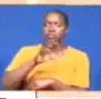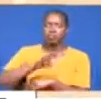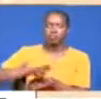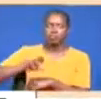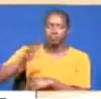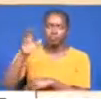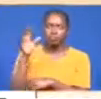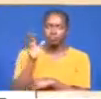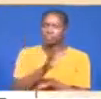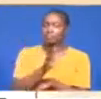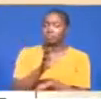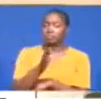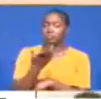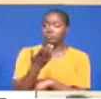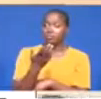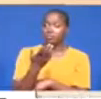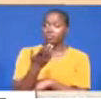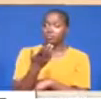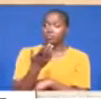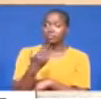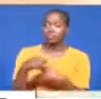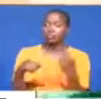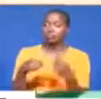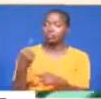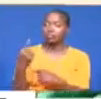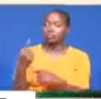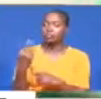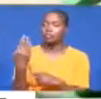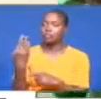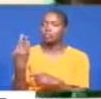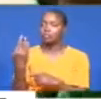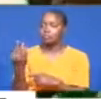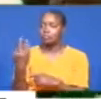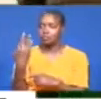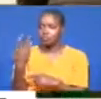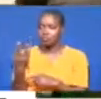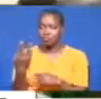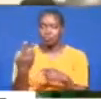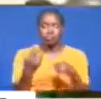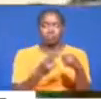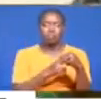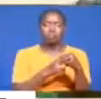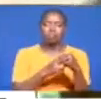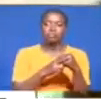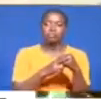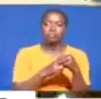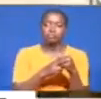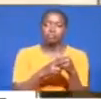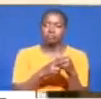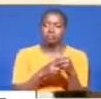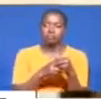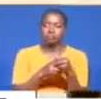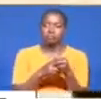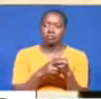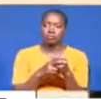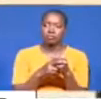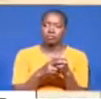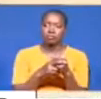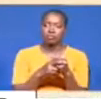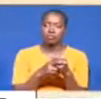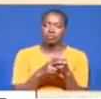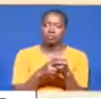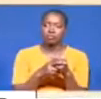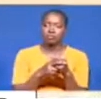standings after beating Amazon 34-7 in a match played at the Nyayo National Stadium. Freshia